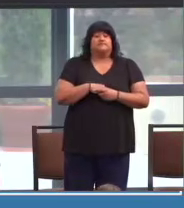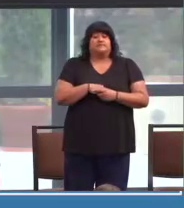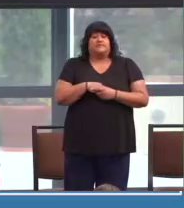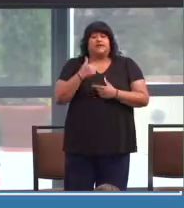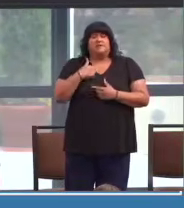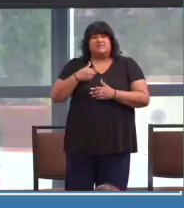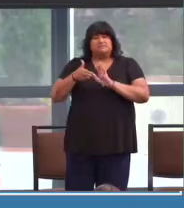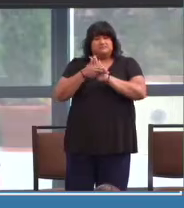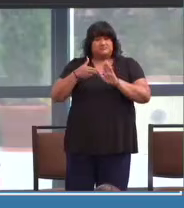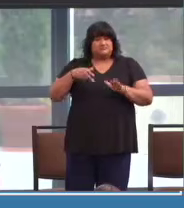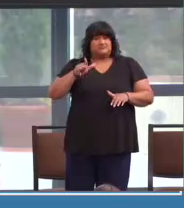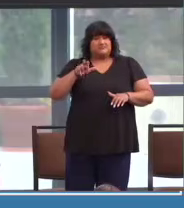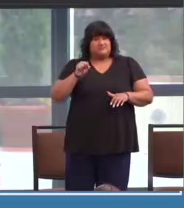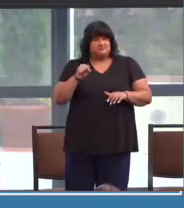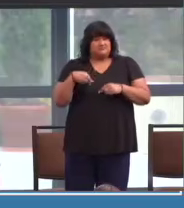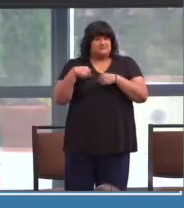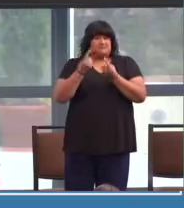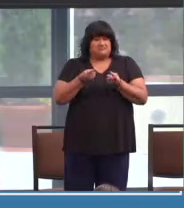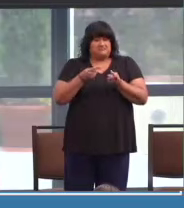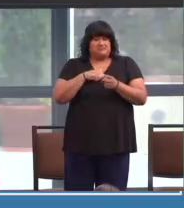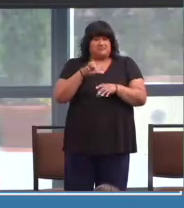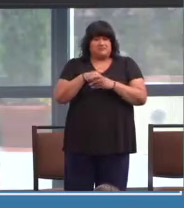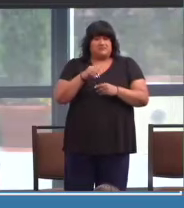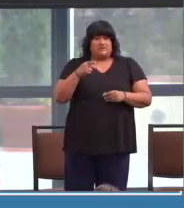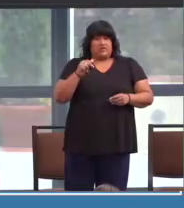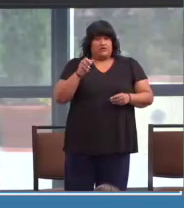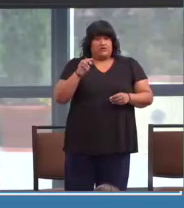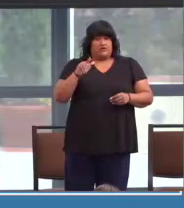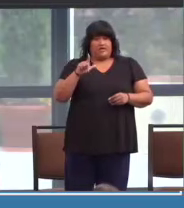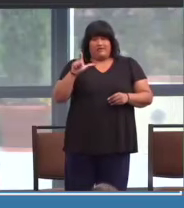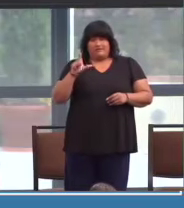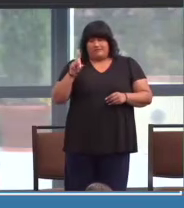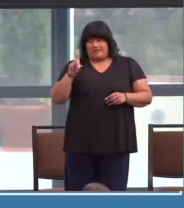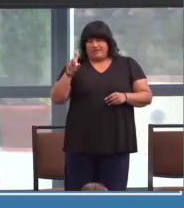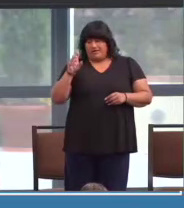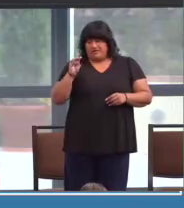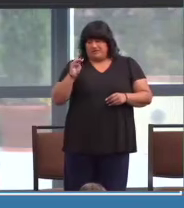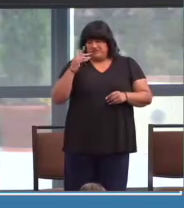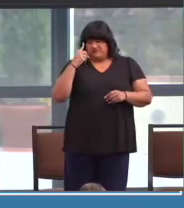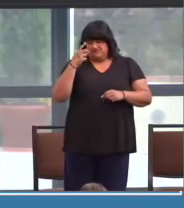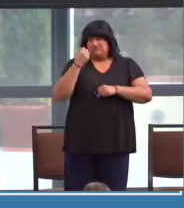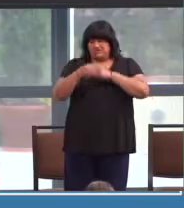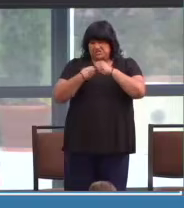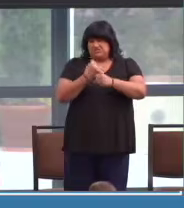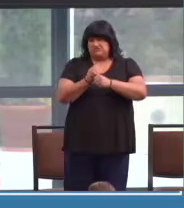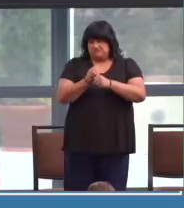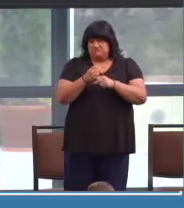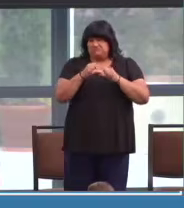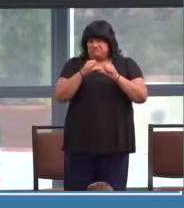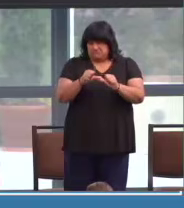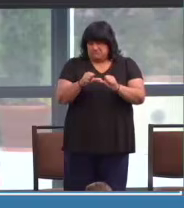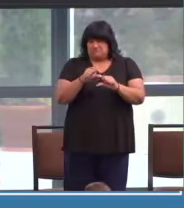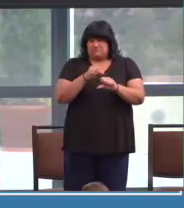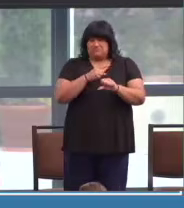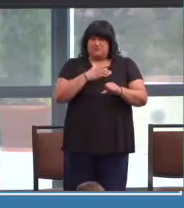years and have been on Plaquenil and LDN daily for those years, but my symptoms are still not